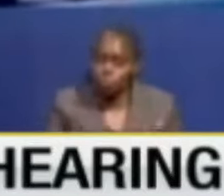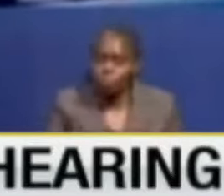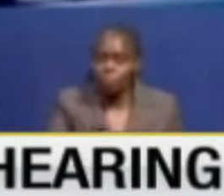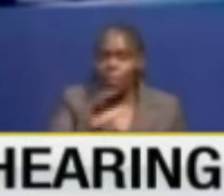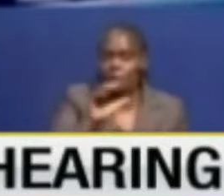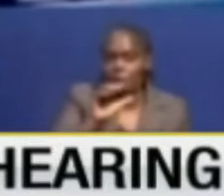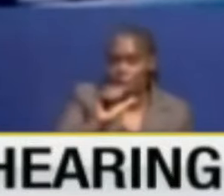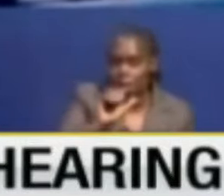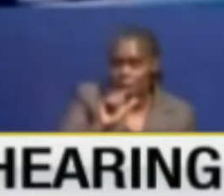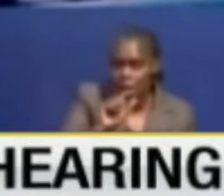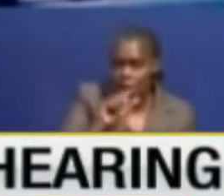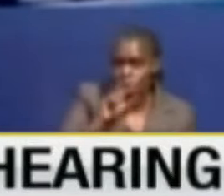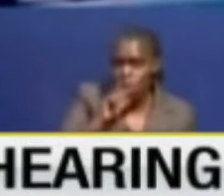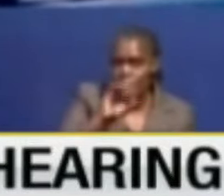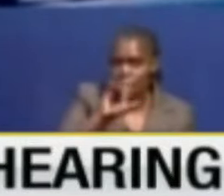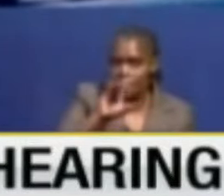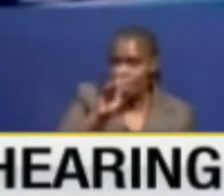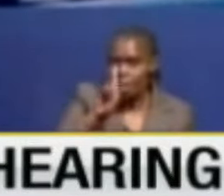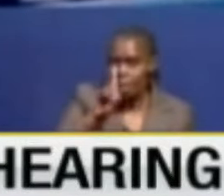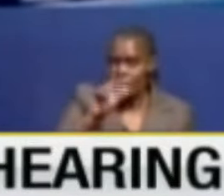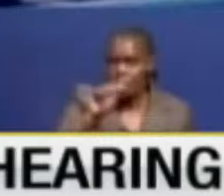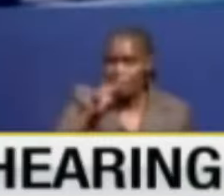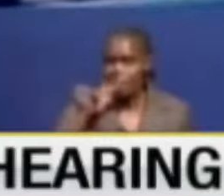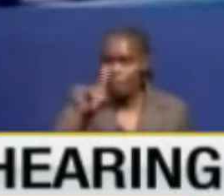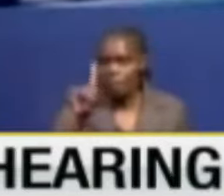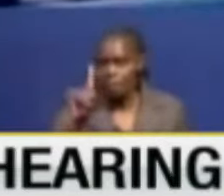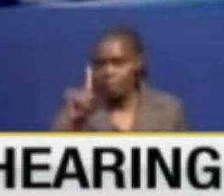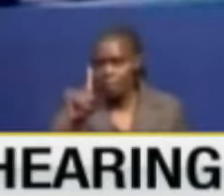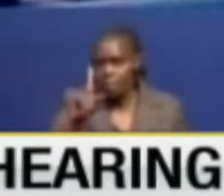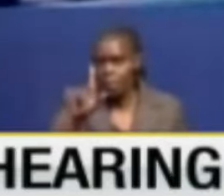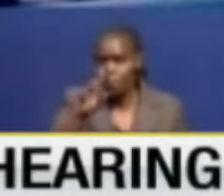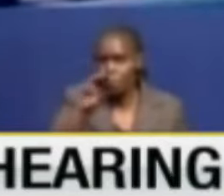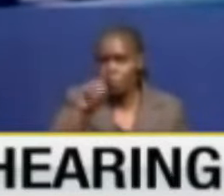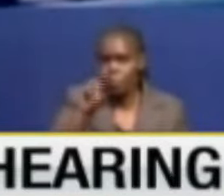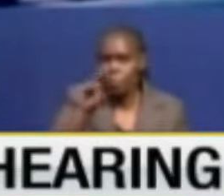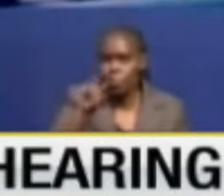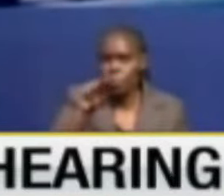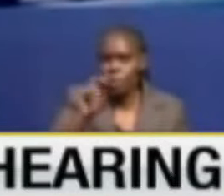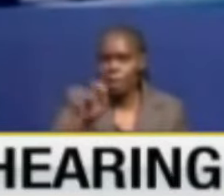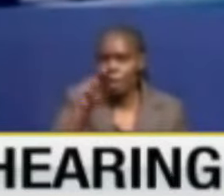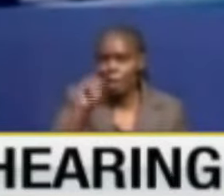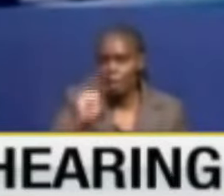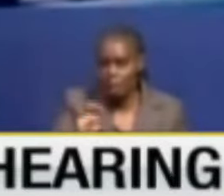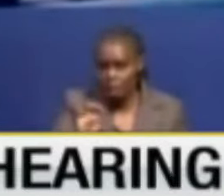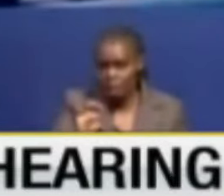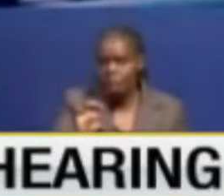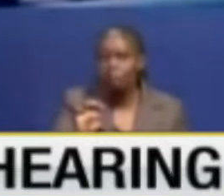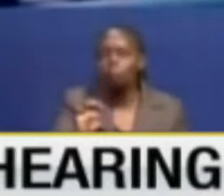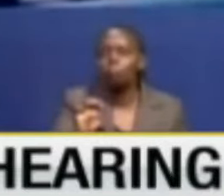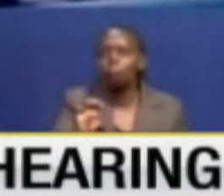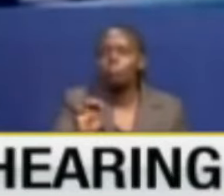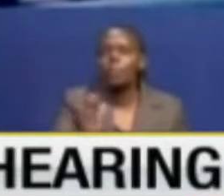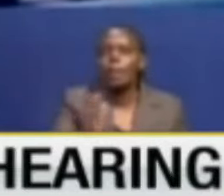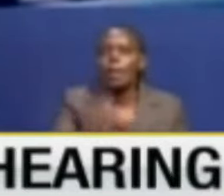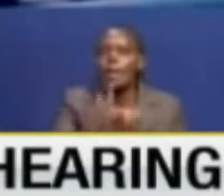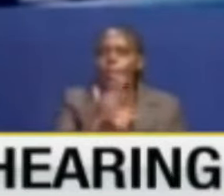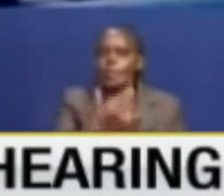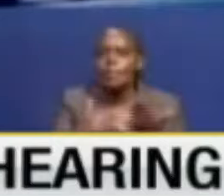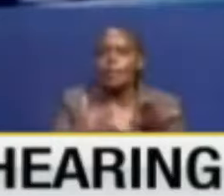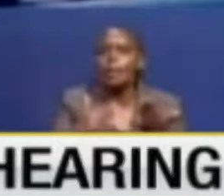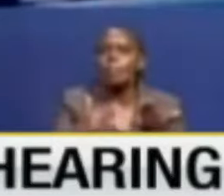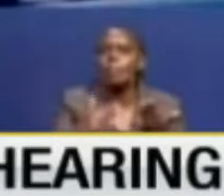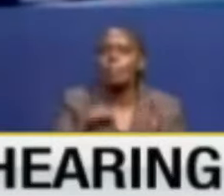affidavit or part of the affidavit of Dixon Munene Nkanata and certain paragraphs